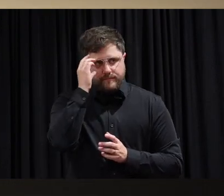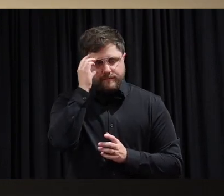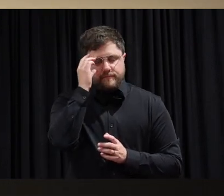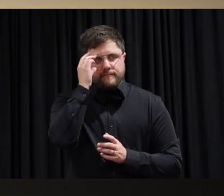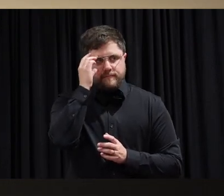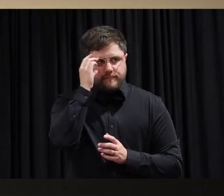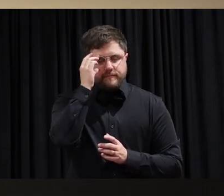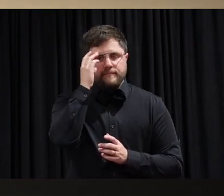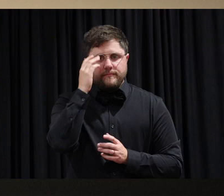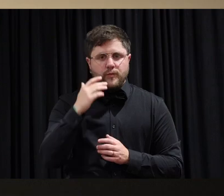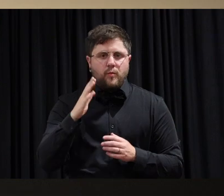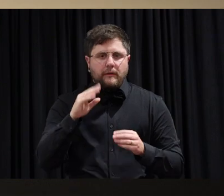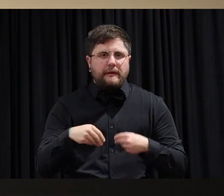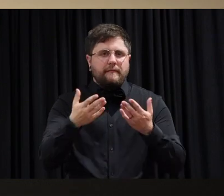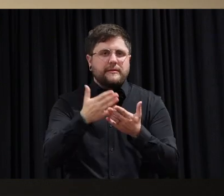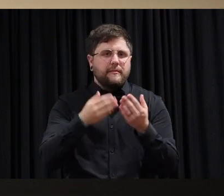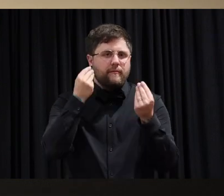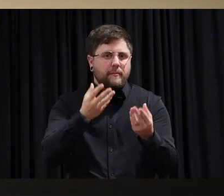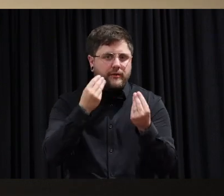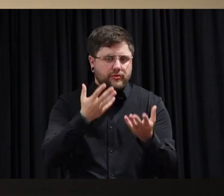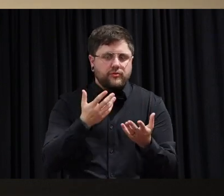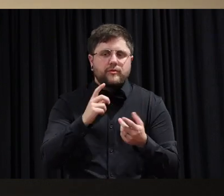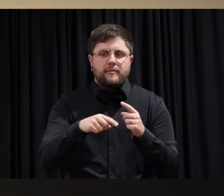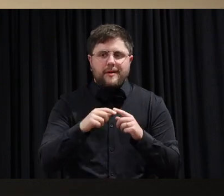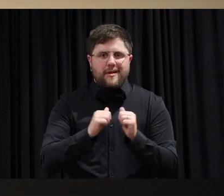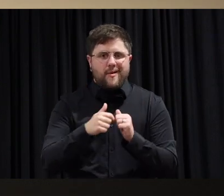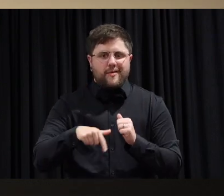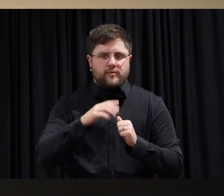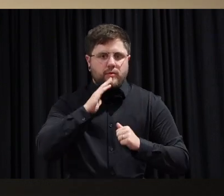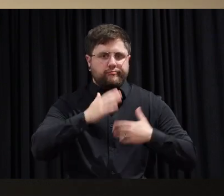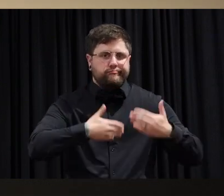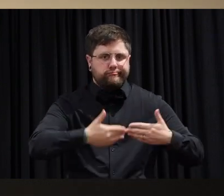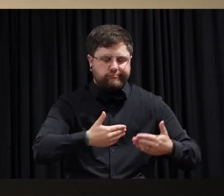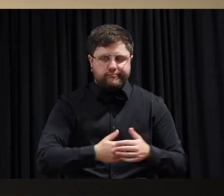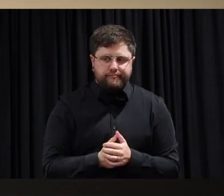So we're going to just give you some information up front on how this is going to go.